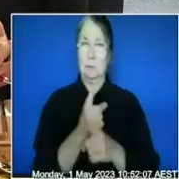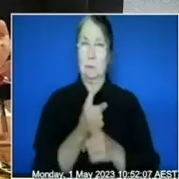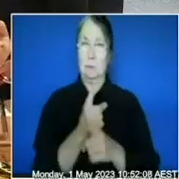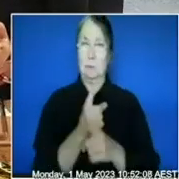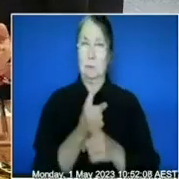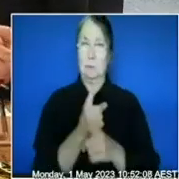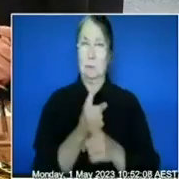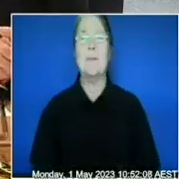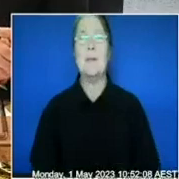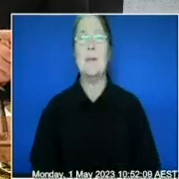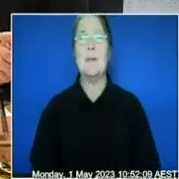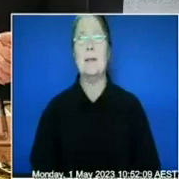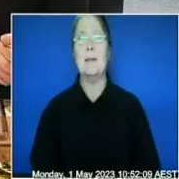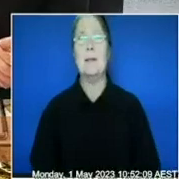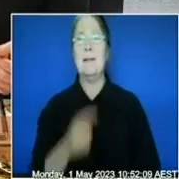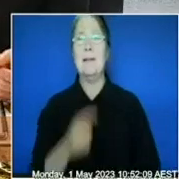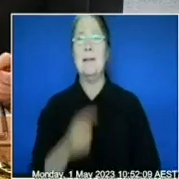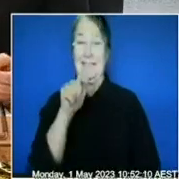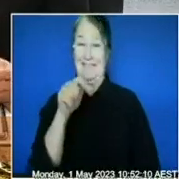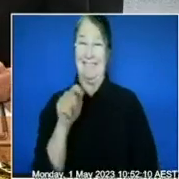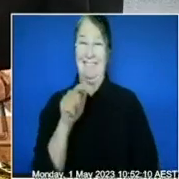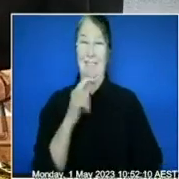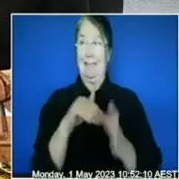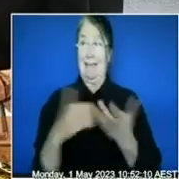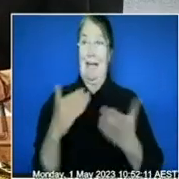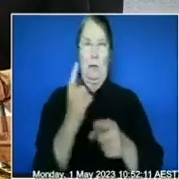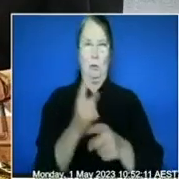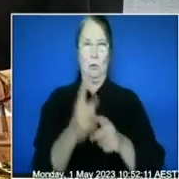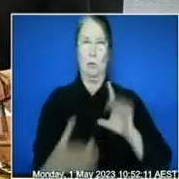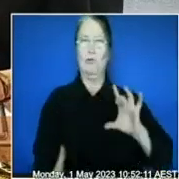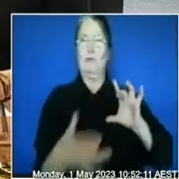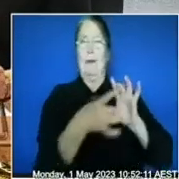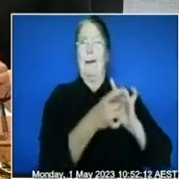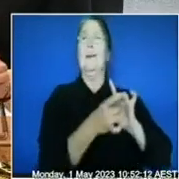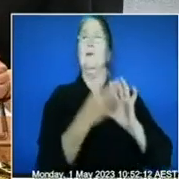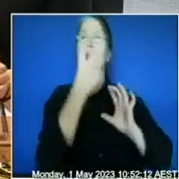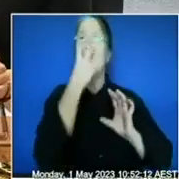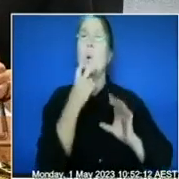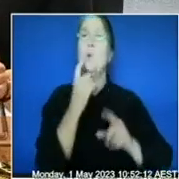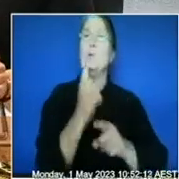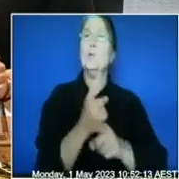this is another issue I'll have to deal with creatively.